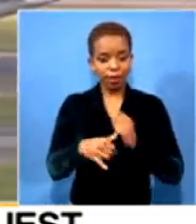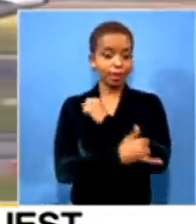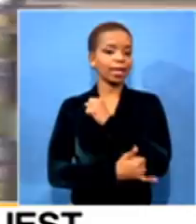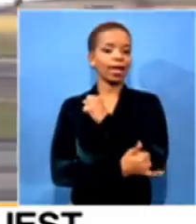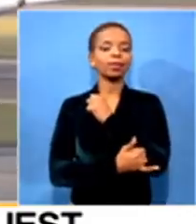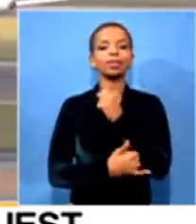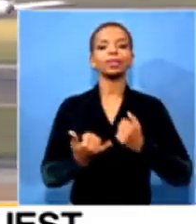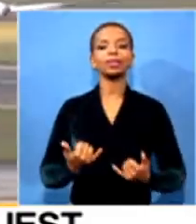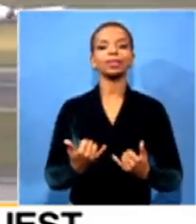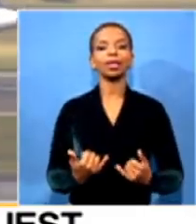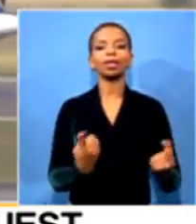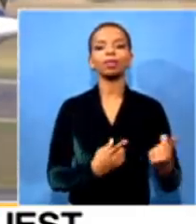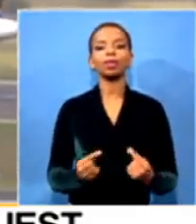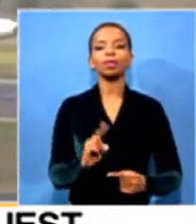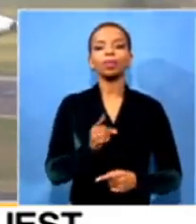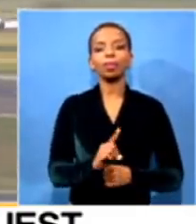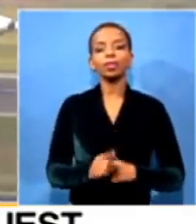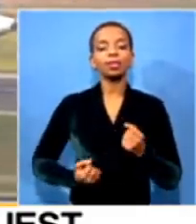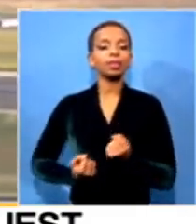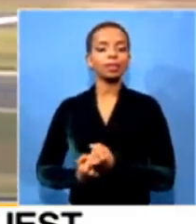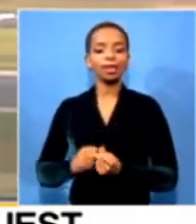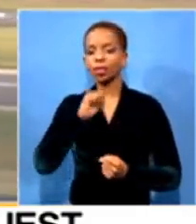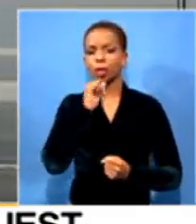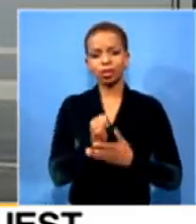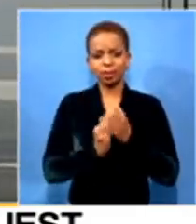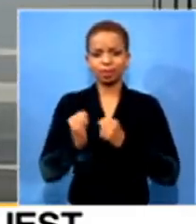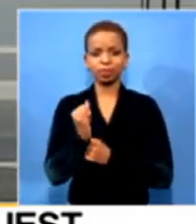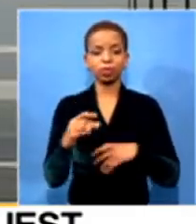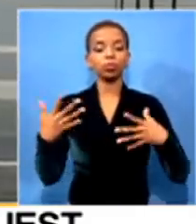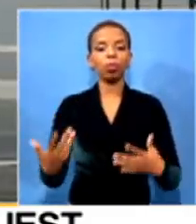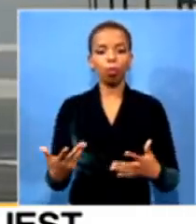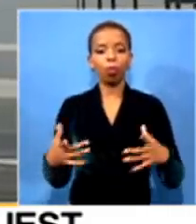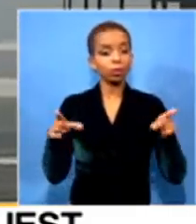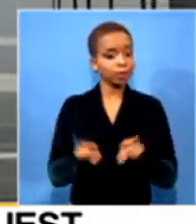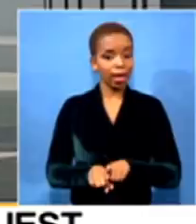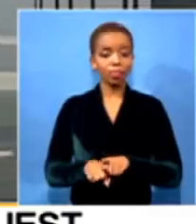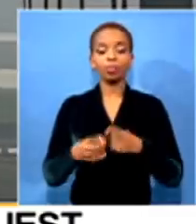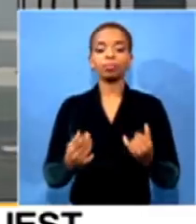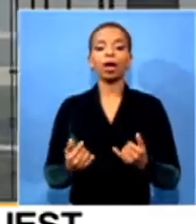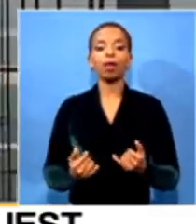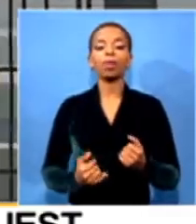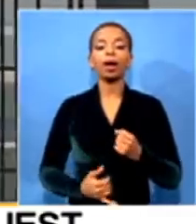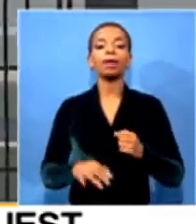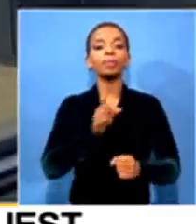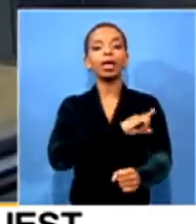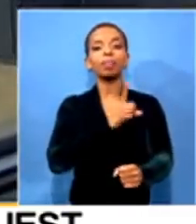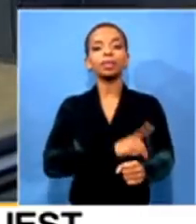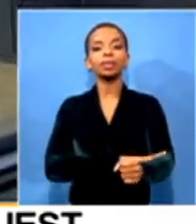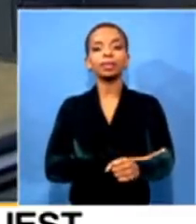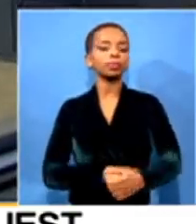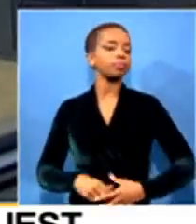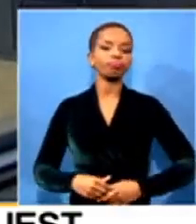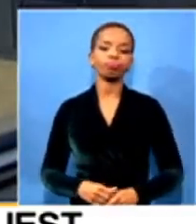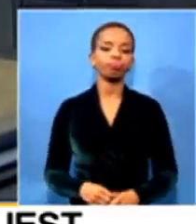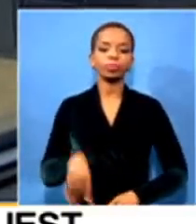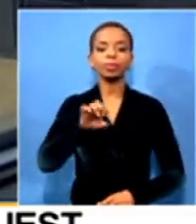the SADC region, do not individually or even collectively have the same capacity to run an aviation sector that South Africa has. So, of course, South